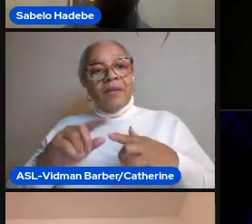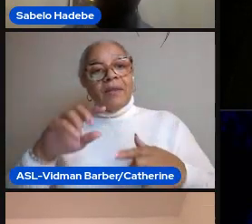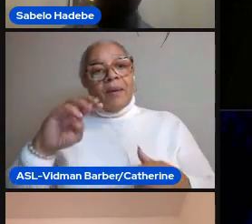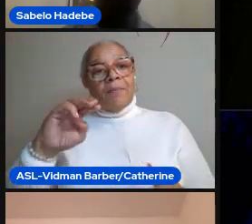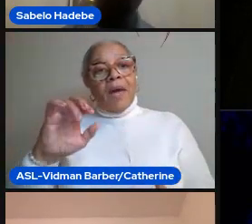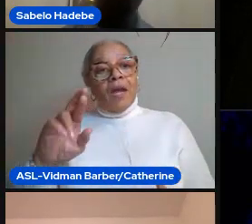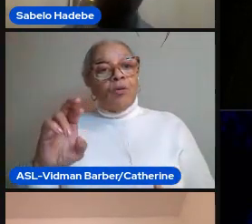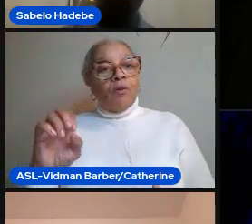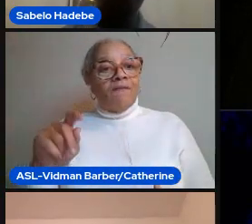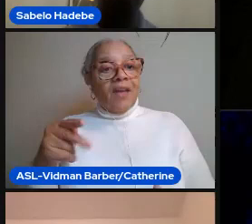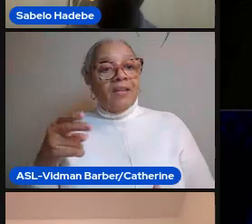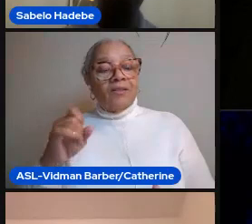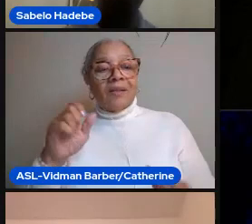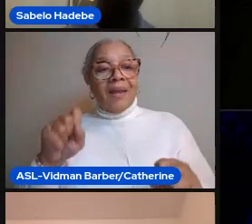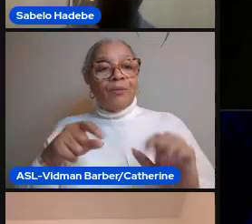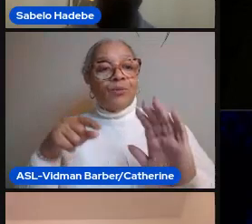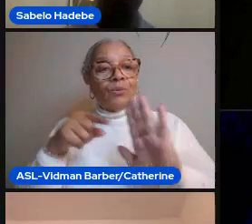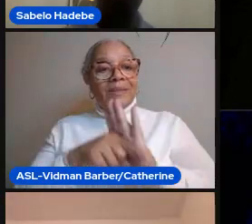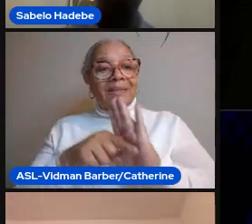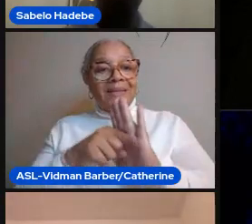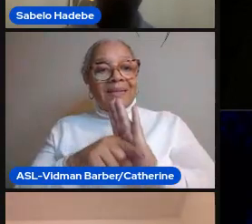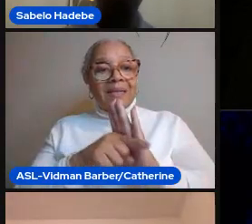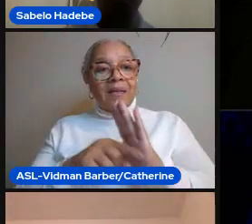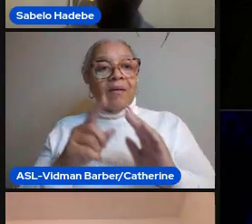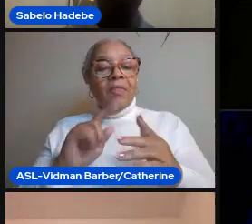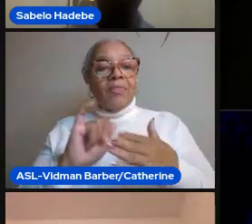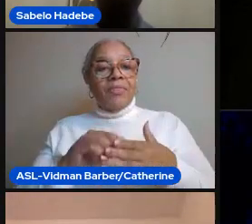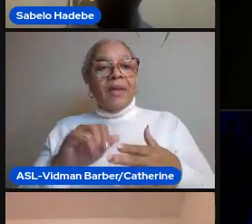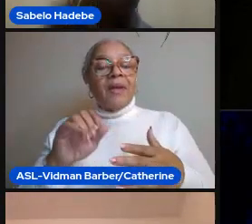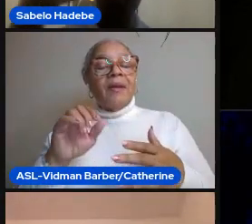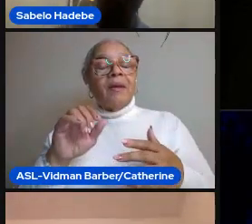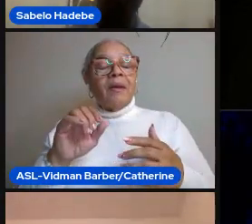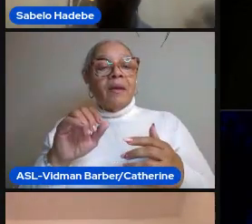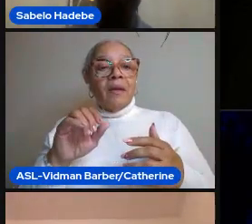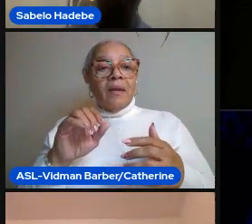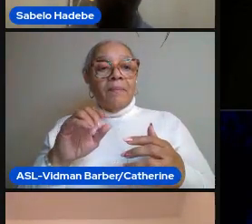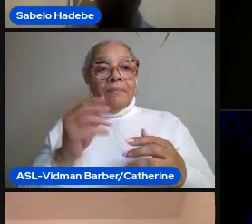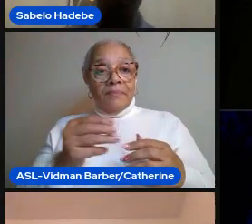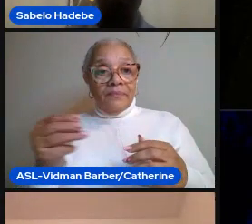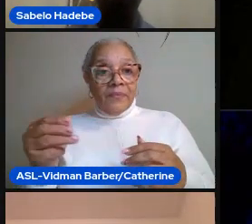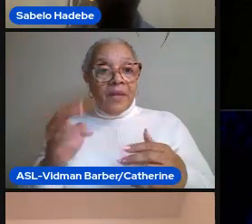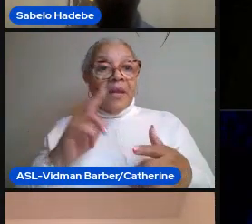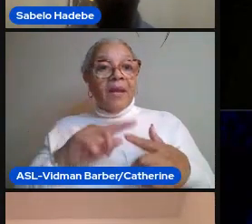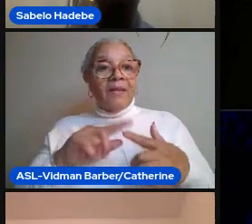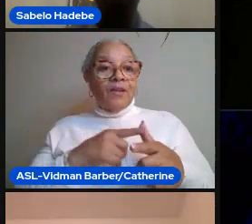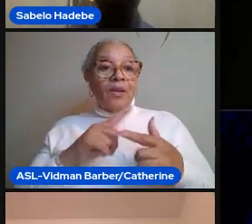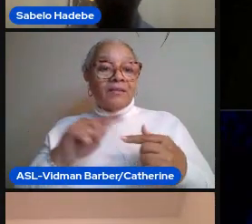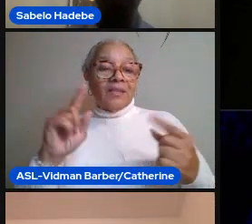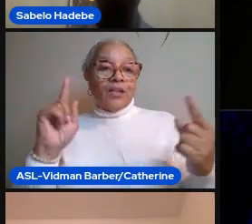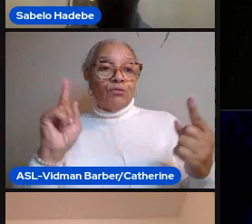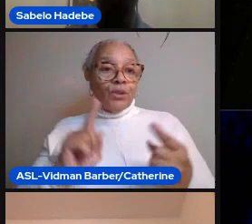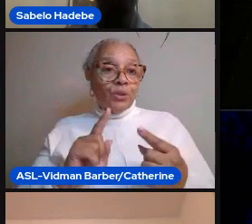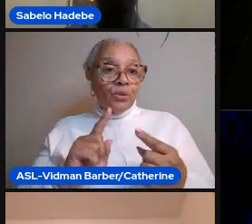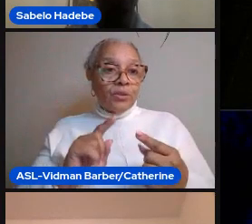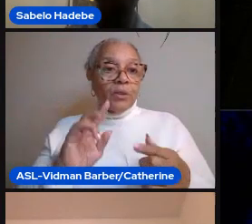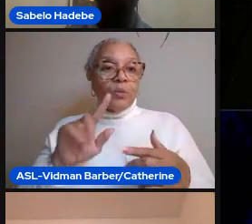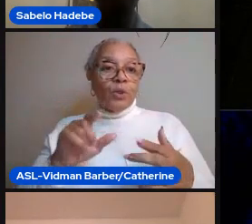kill better Mycobacterium. So it seems to be, you actually get reduced CFUs when you do that.